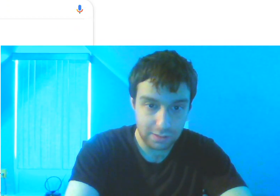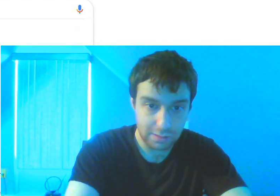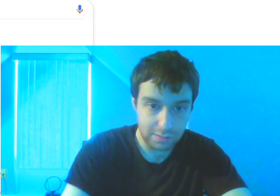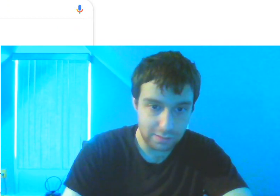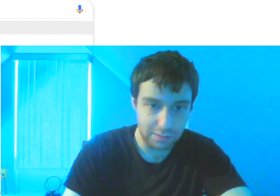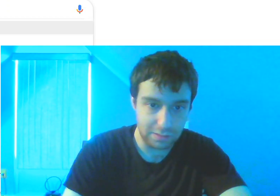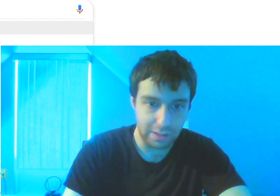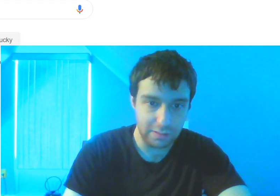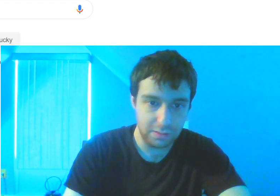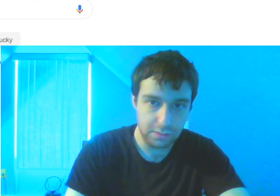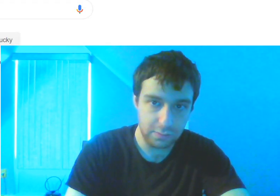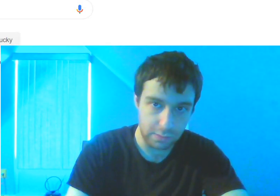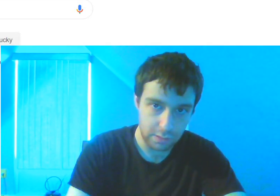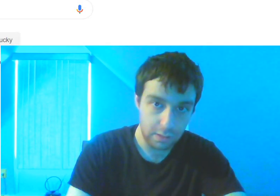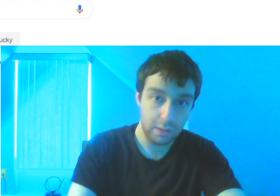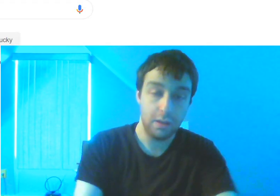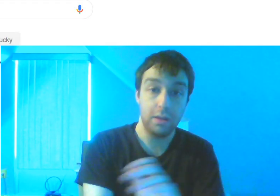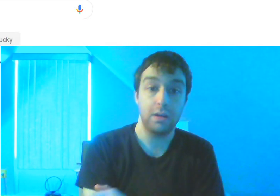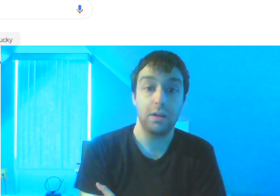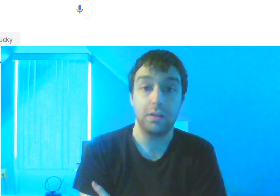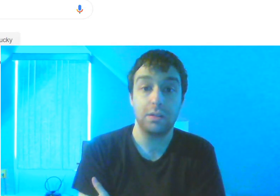692-692.